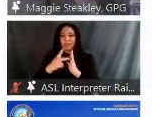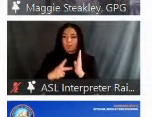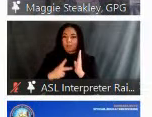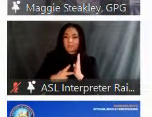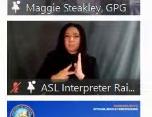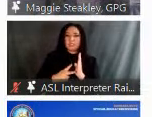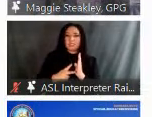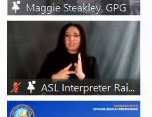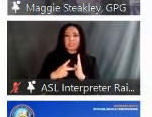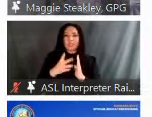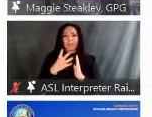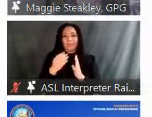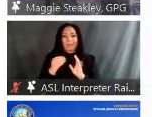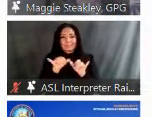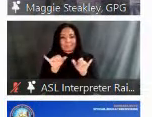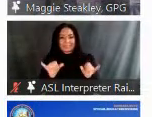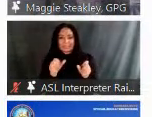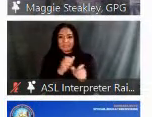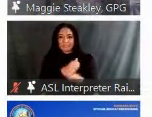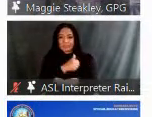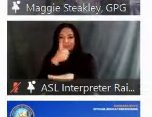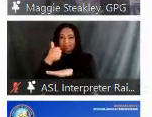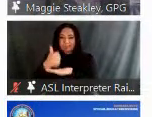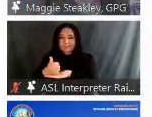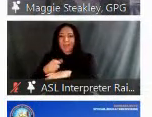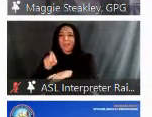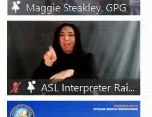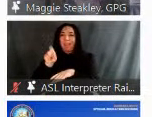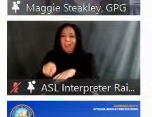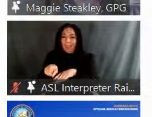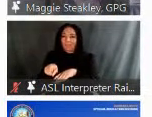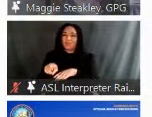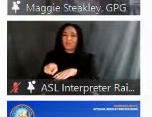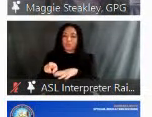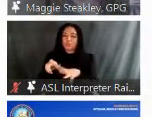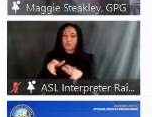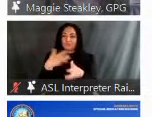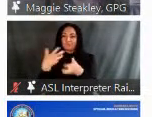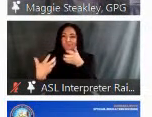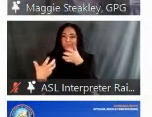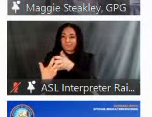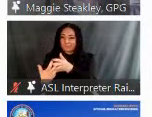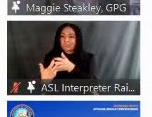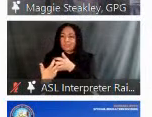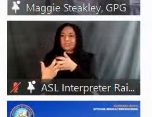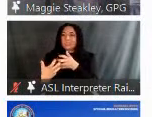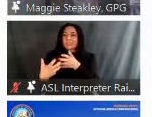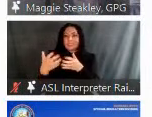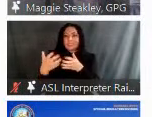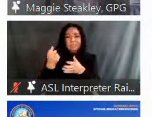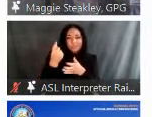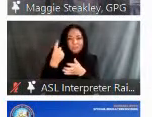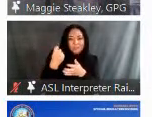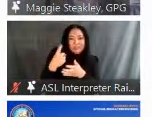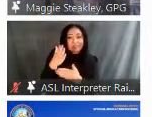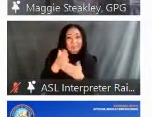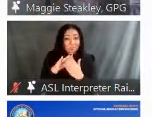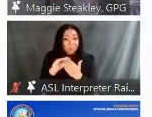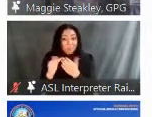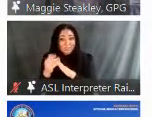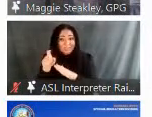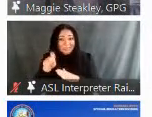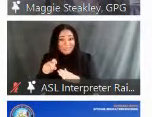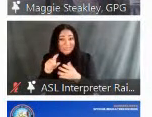the systems that we put in place have to take into consideration that there are some communities that will need